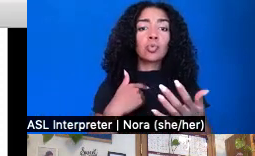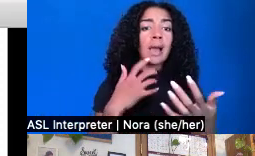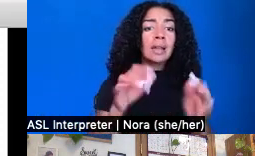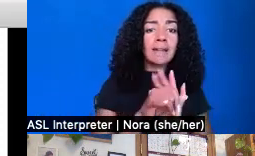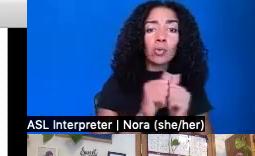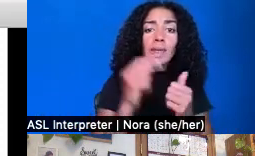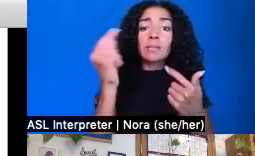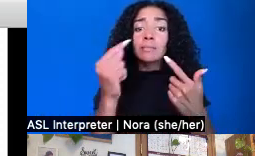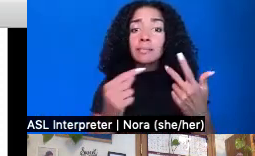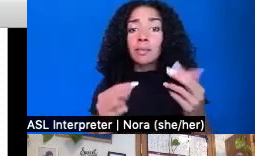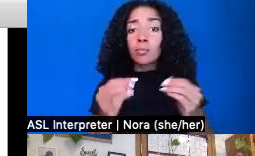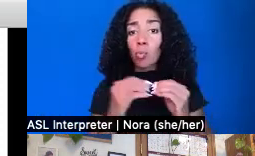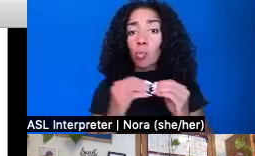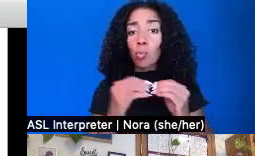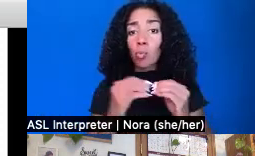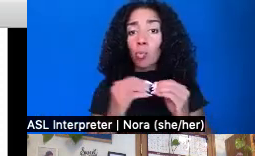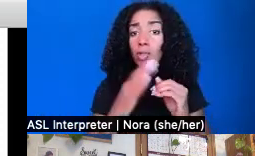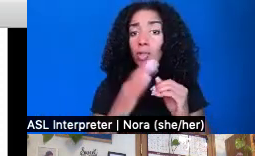multiple places.